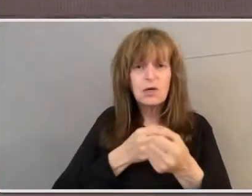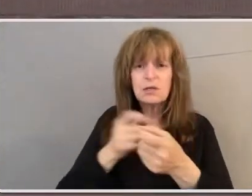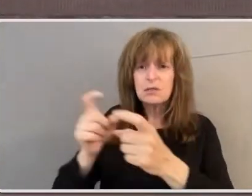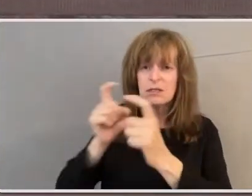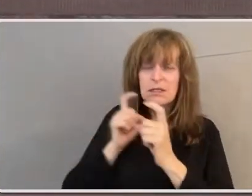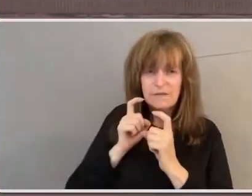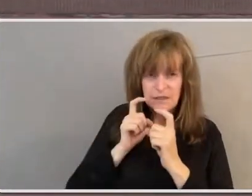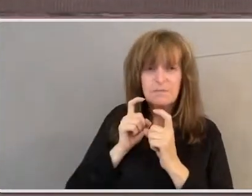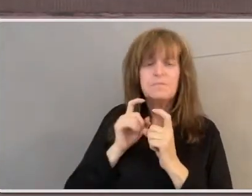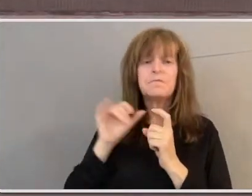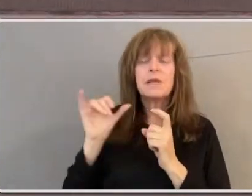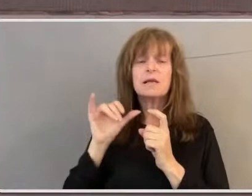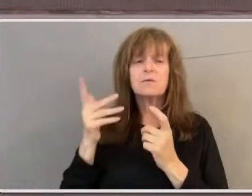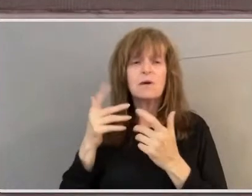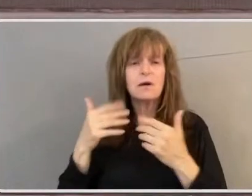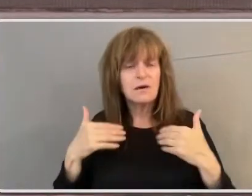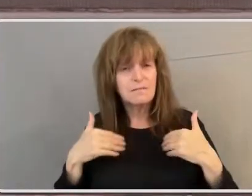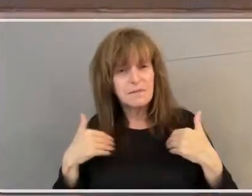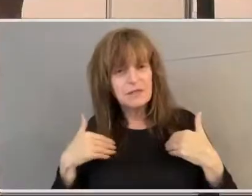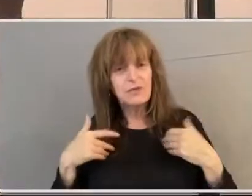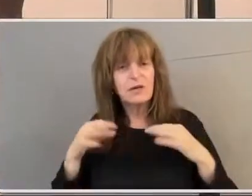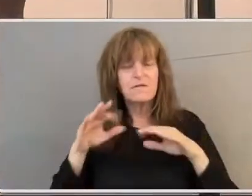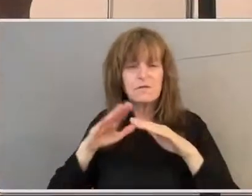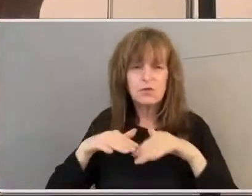of Ontario. So help me God.